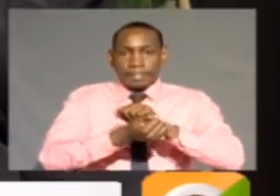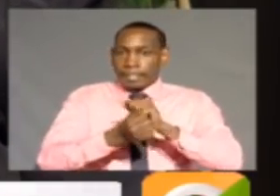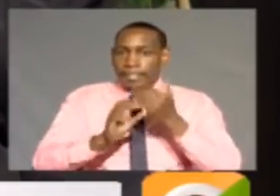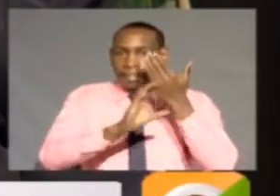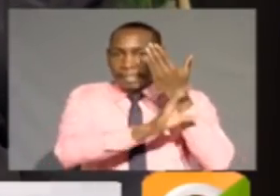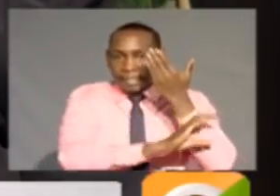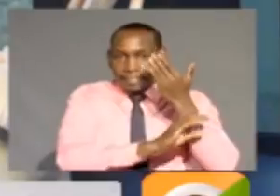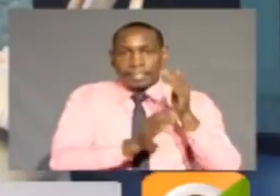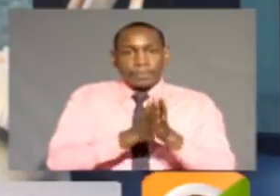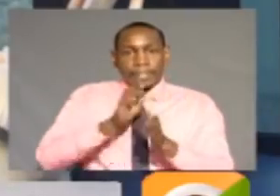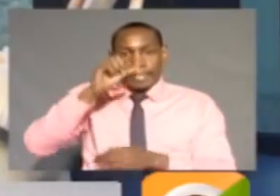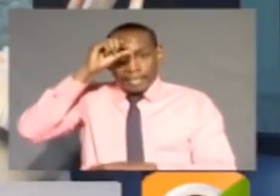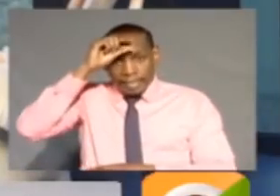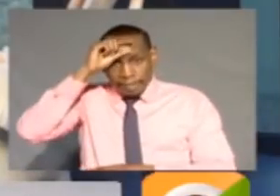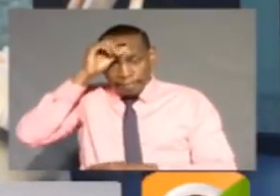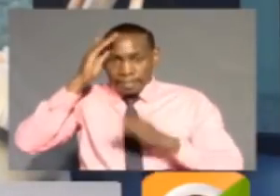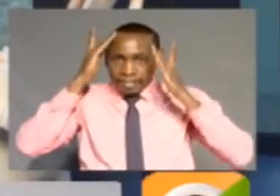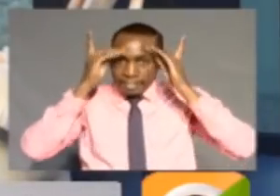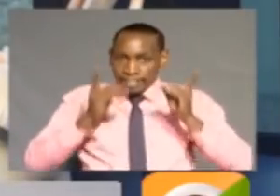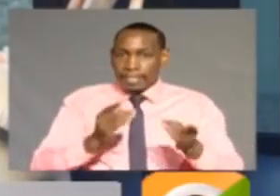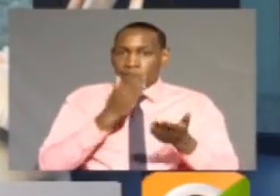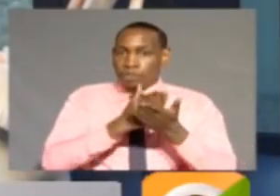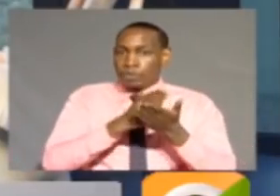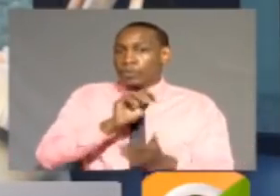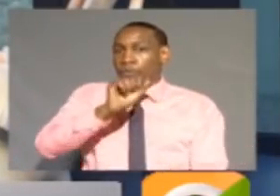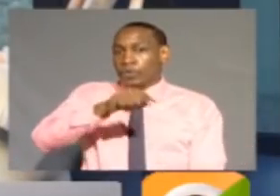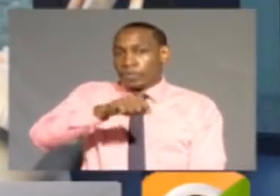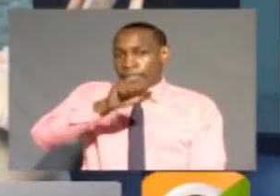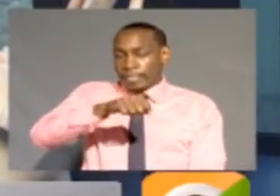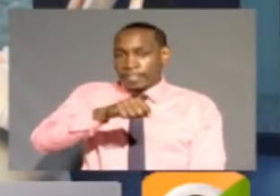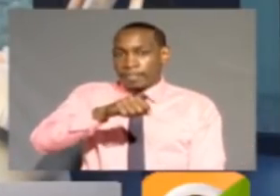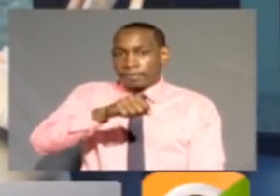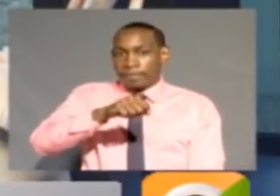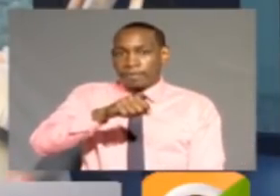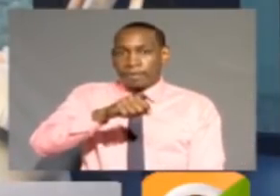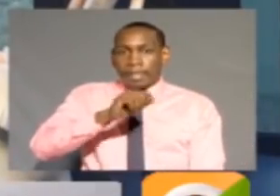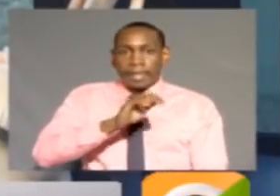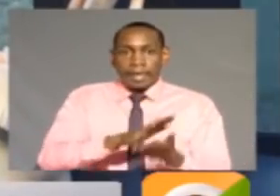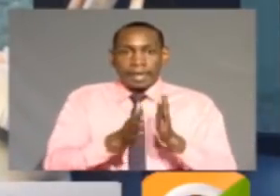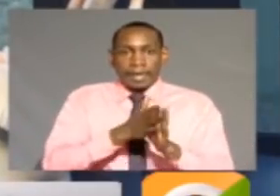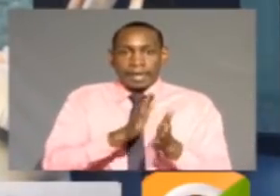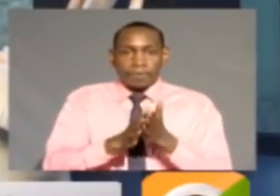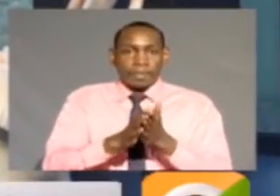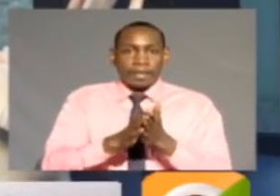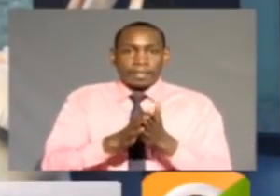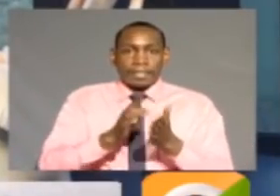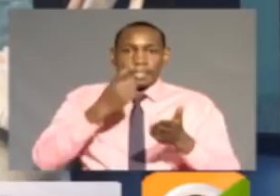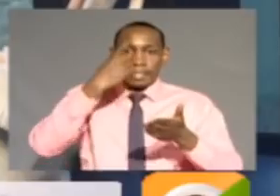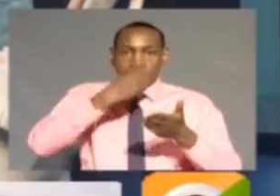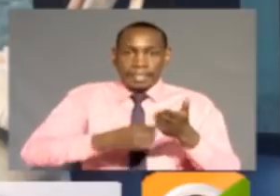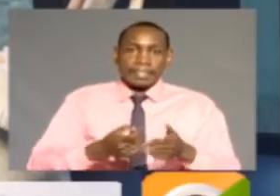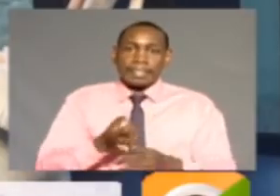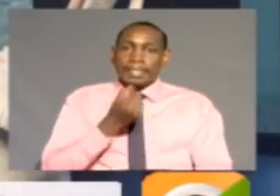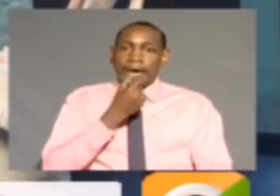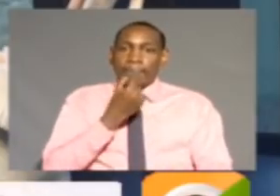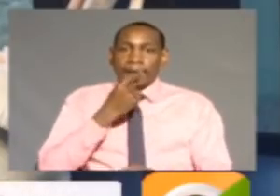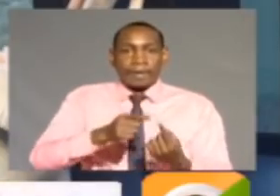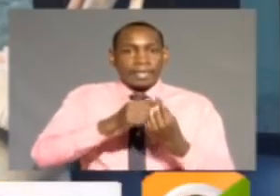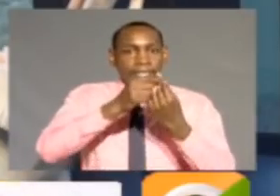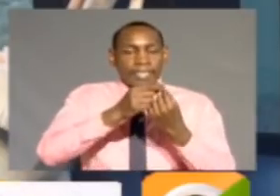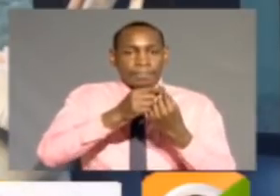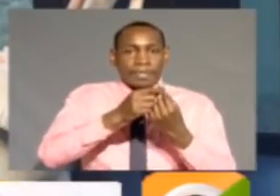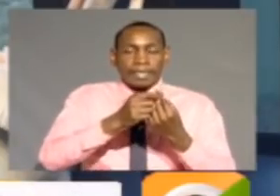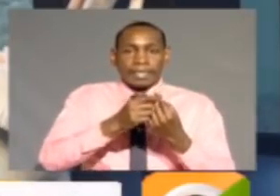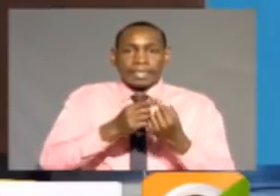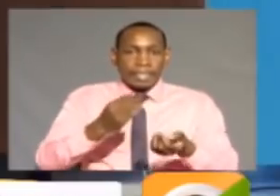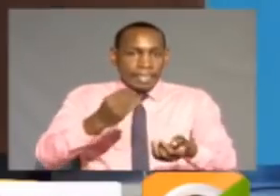as a government. Decide, yes, there will be no duty on medicines, and especially the